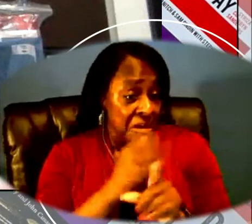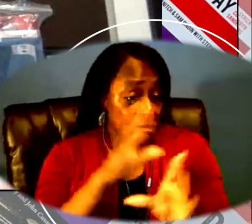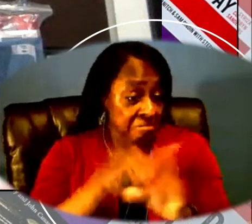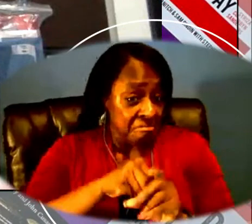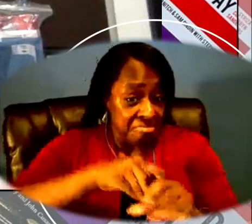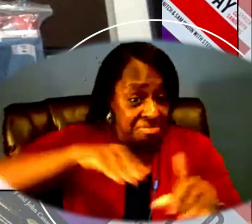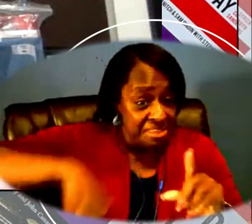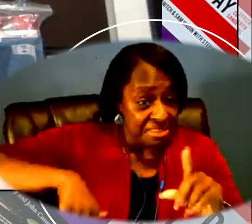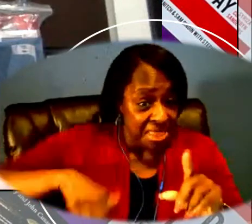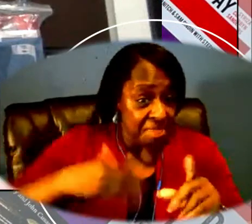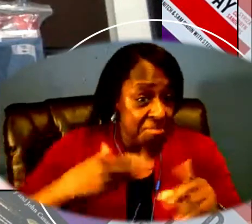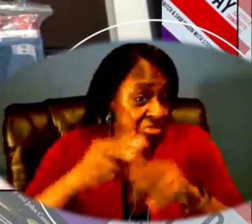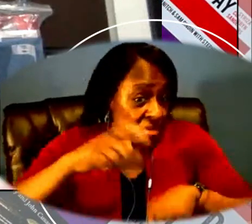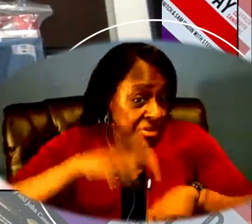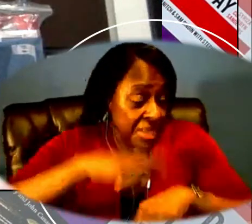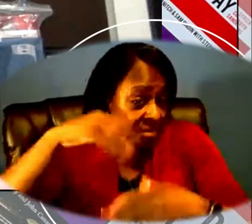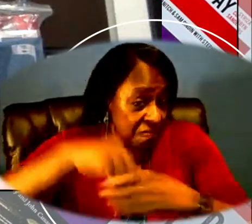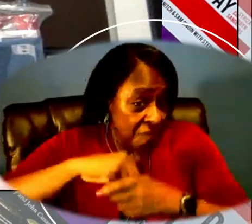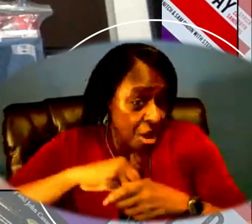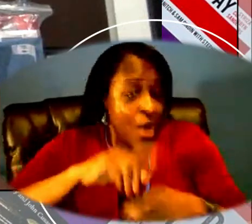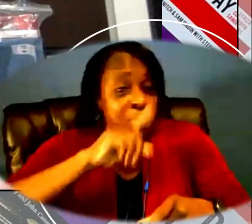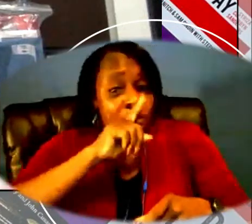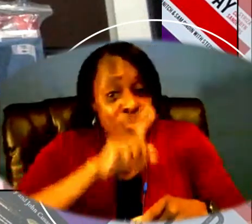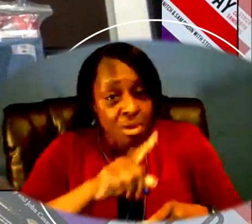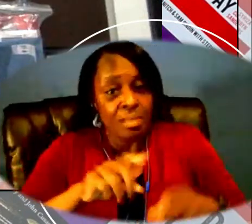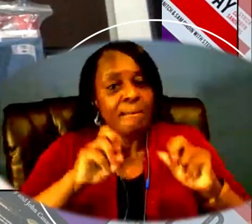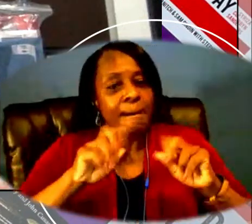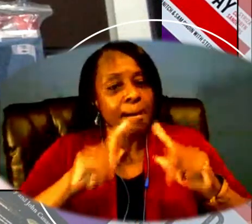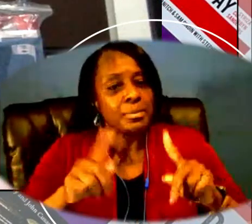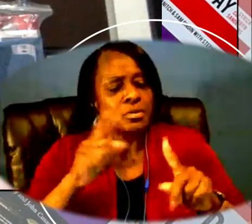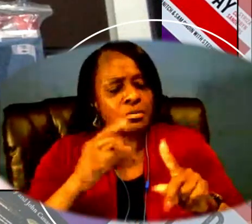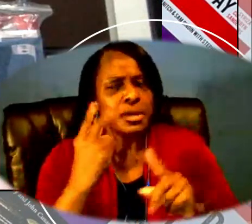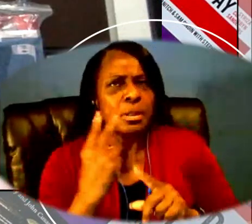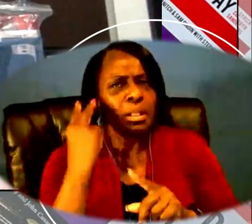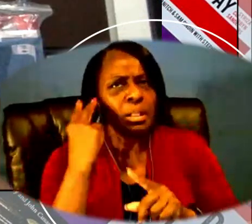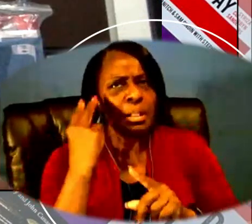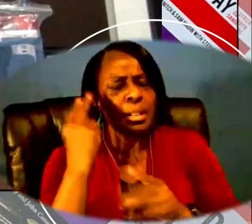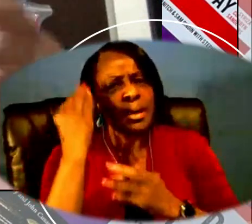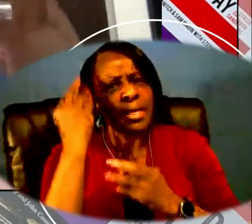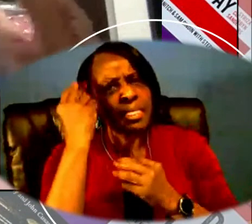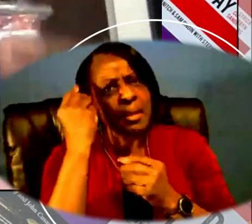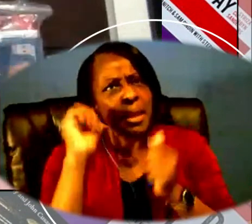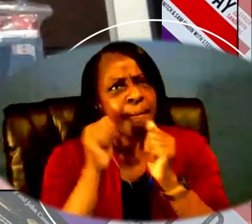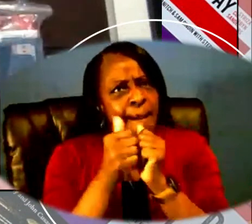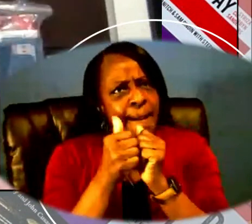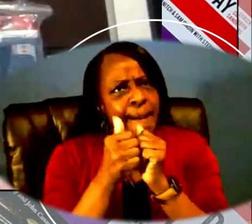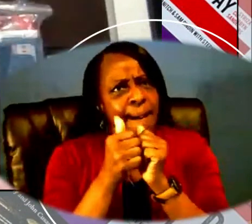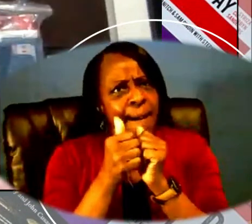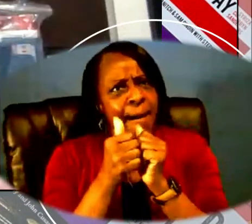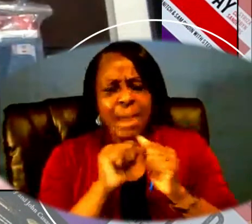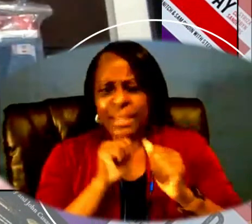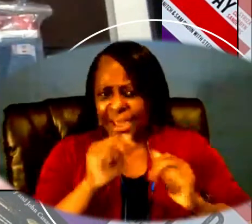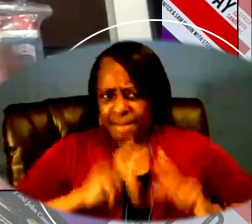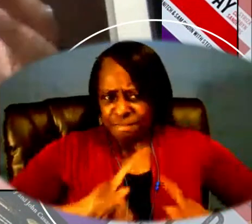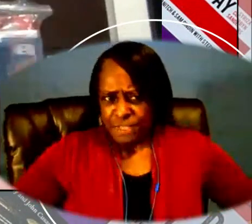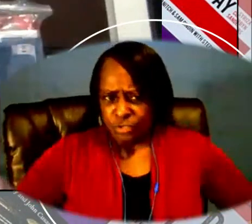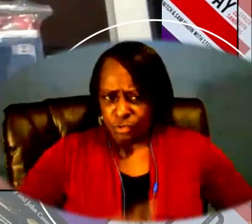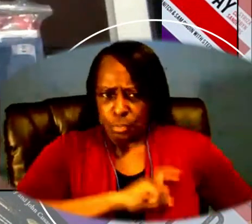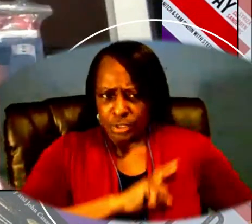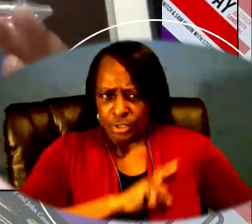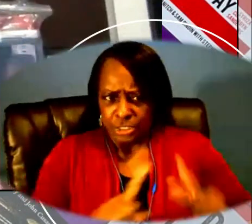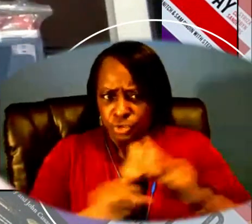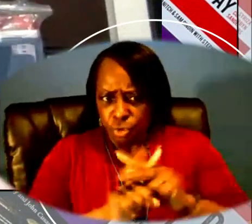point, it also opens up an opportunity to like really allow people to reflect and think about the ways in which not just like the physical police